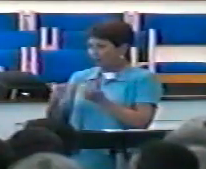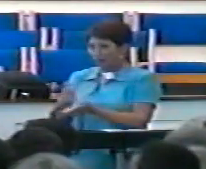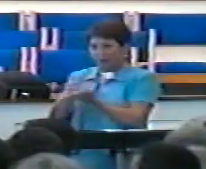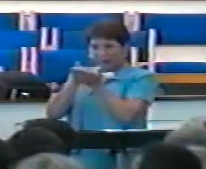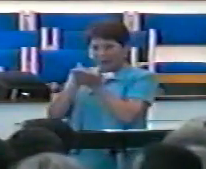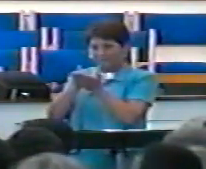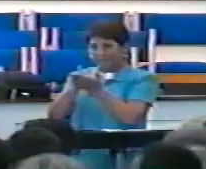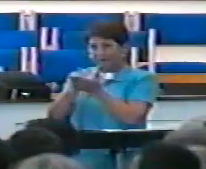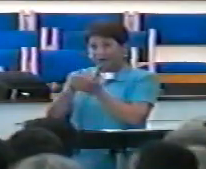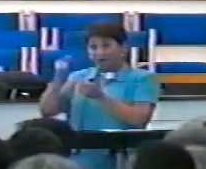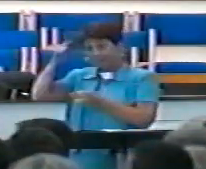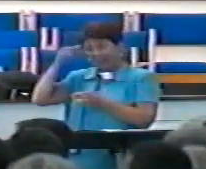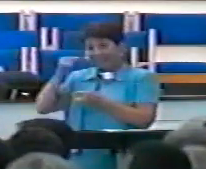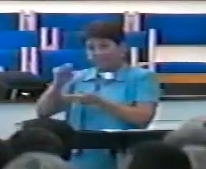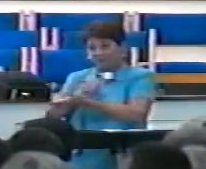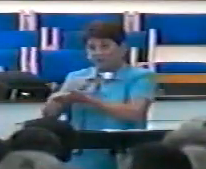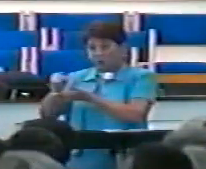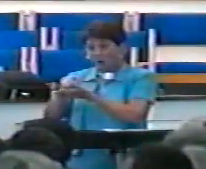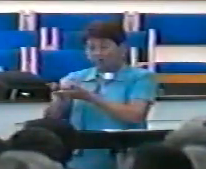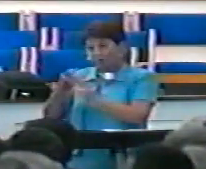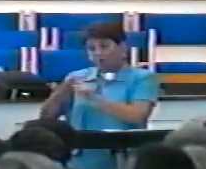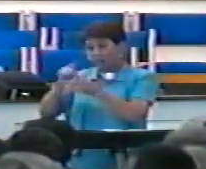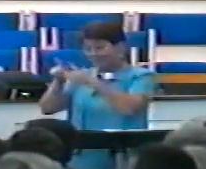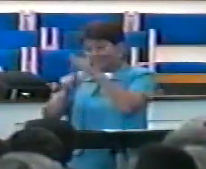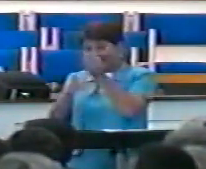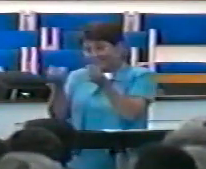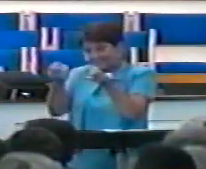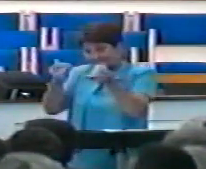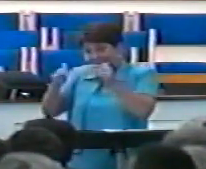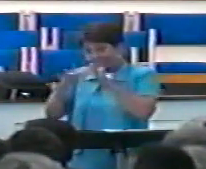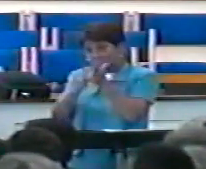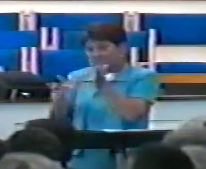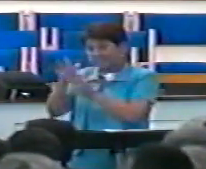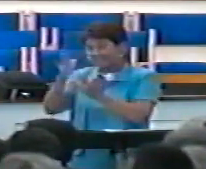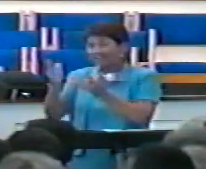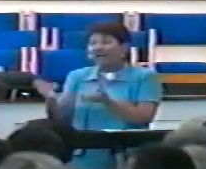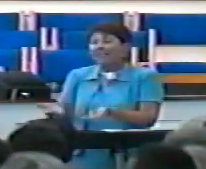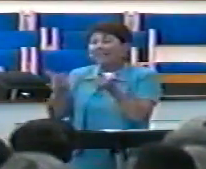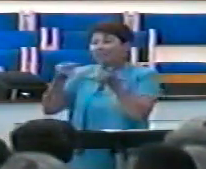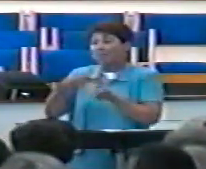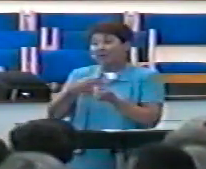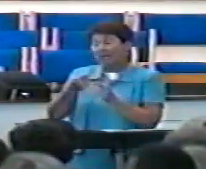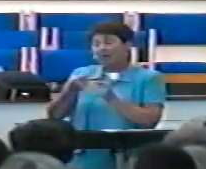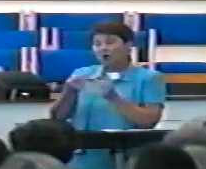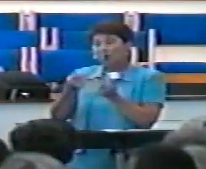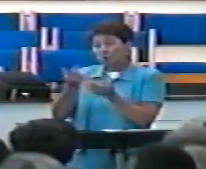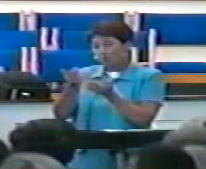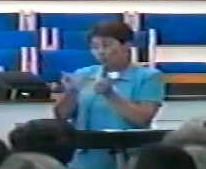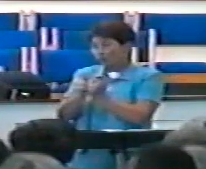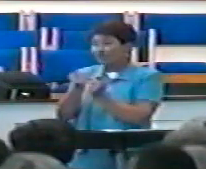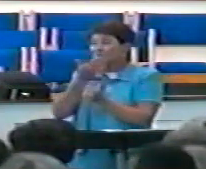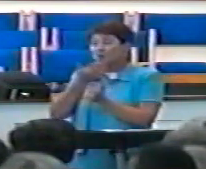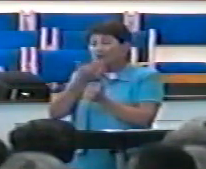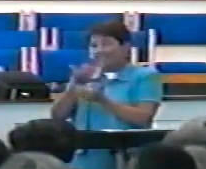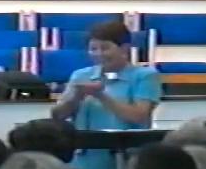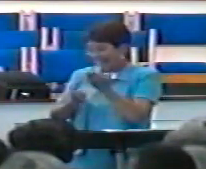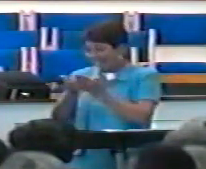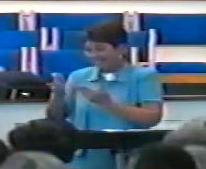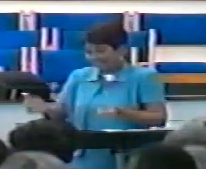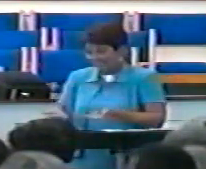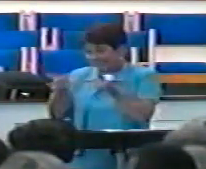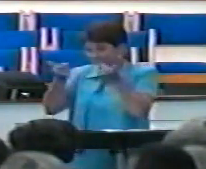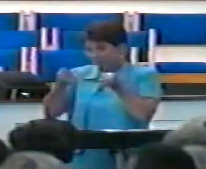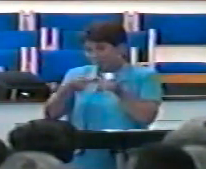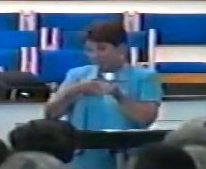me with tender hand. He lifted me from shades of night to plains of light. Oh, praise